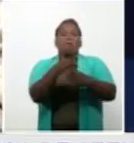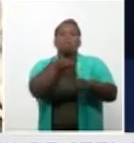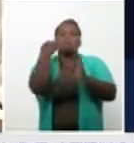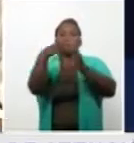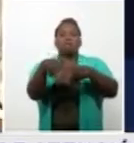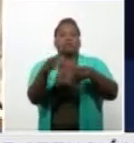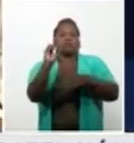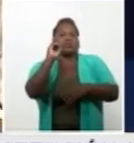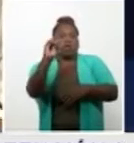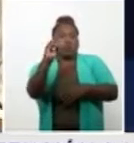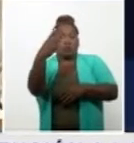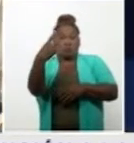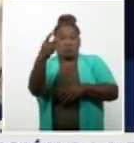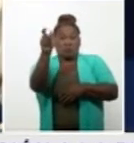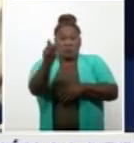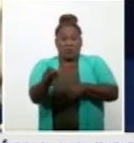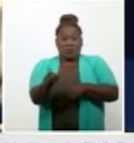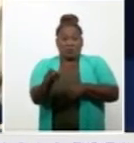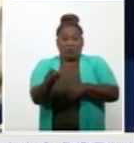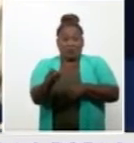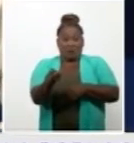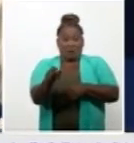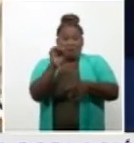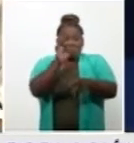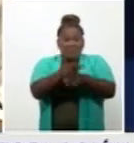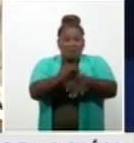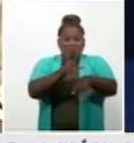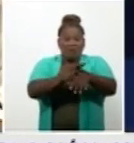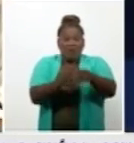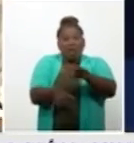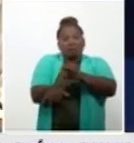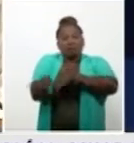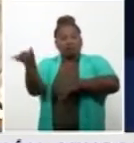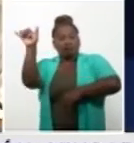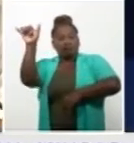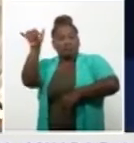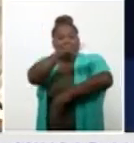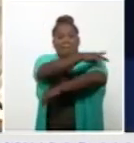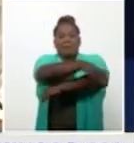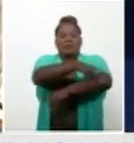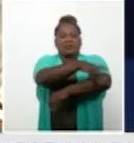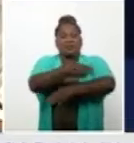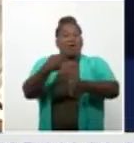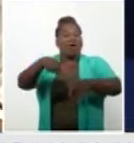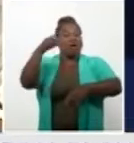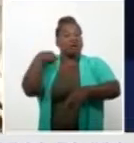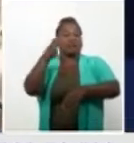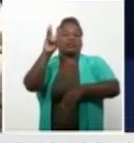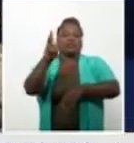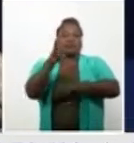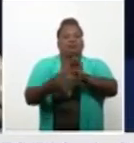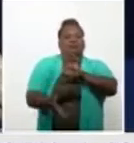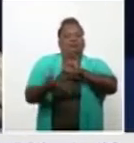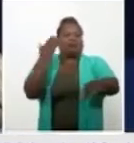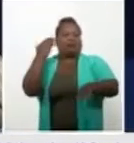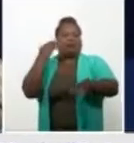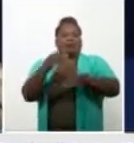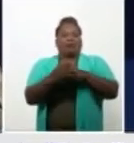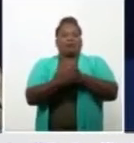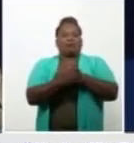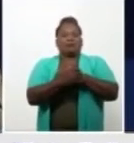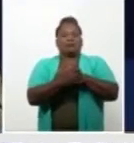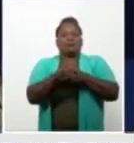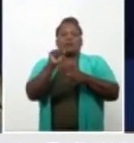than discharges, and this is determined by the increase in the number of cases